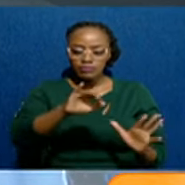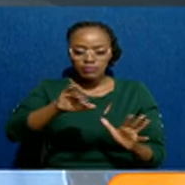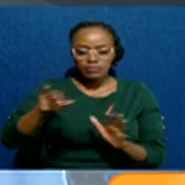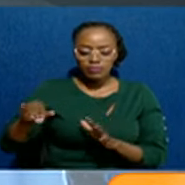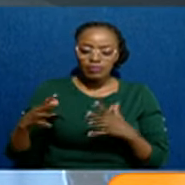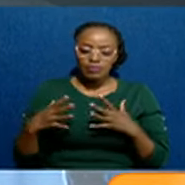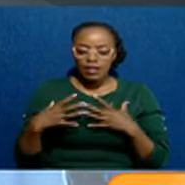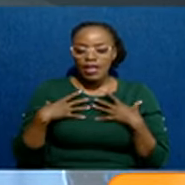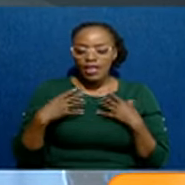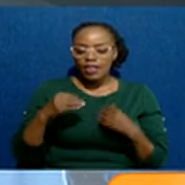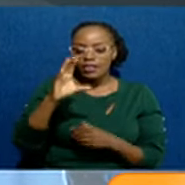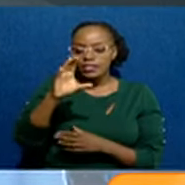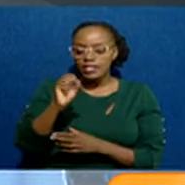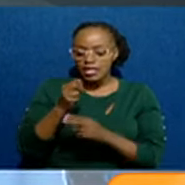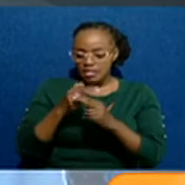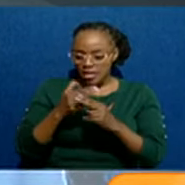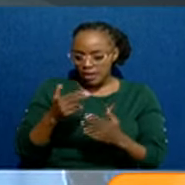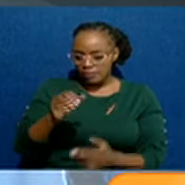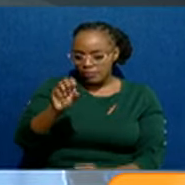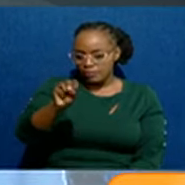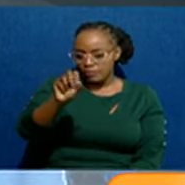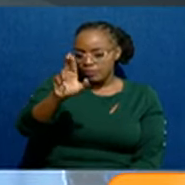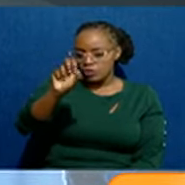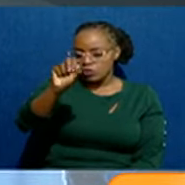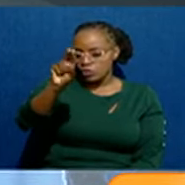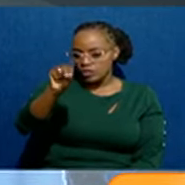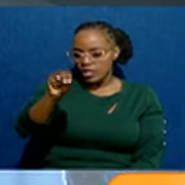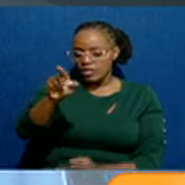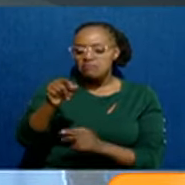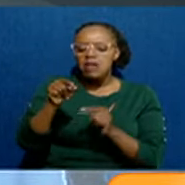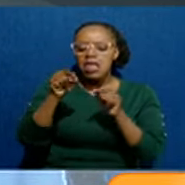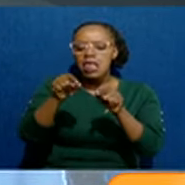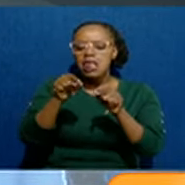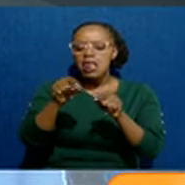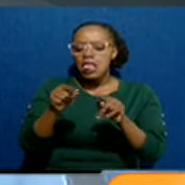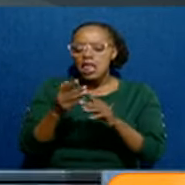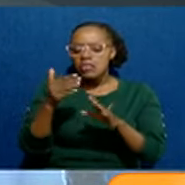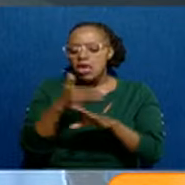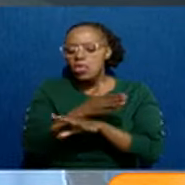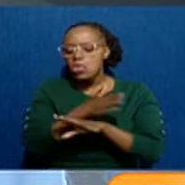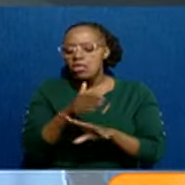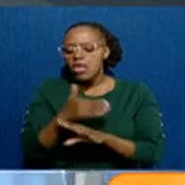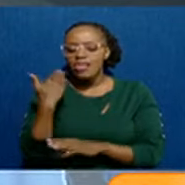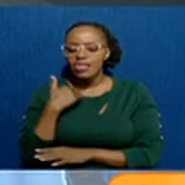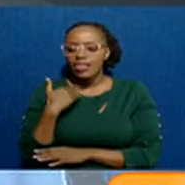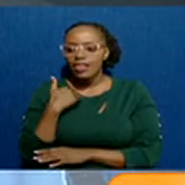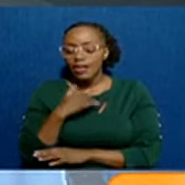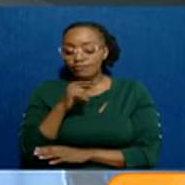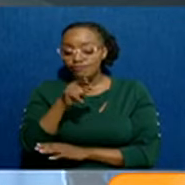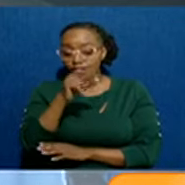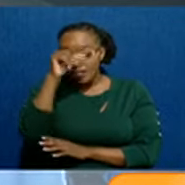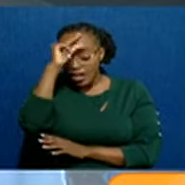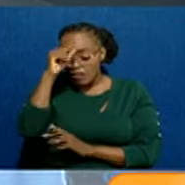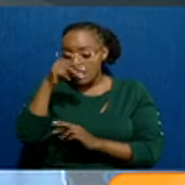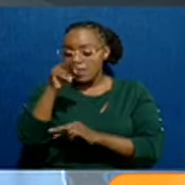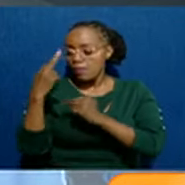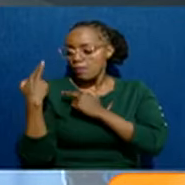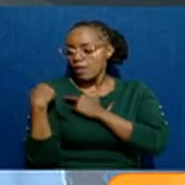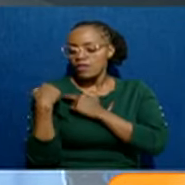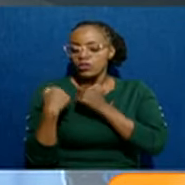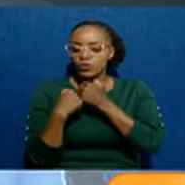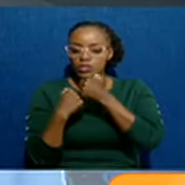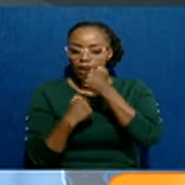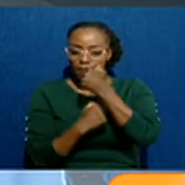And Health Cabinet Secretary Susan Nakhumicha is now accusing cartels in government of sponsoring the ongoing